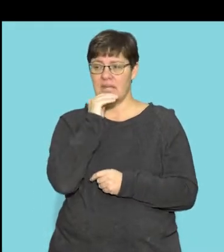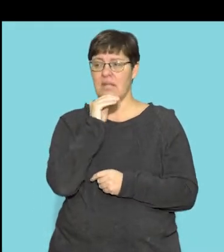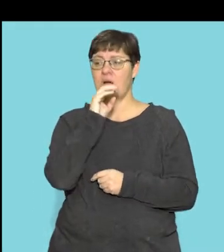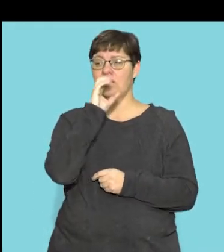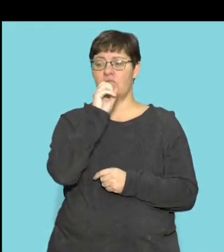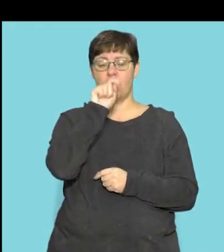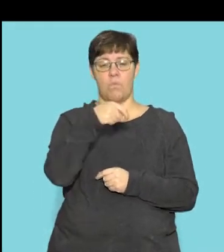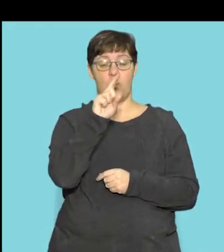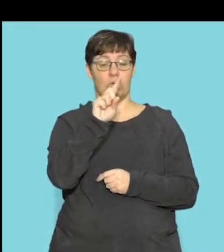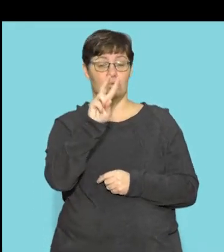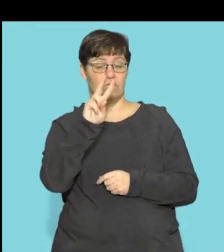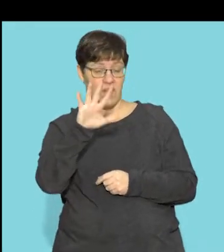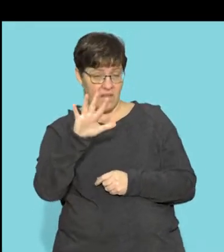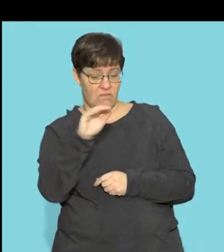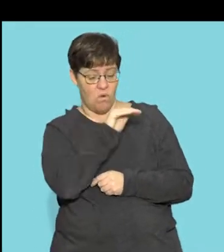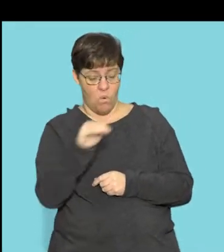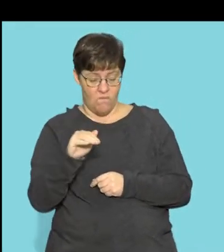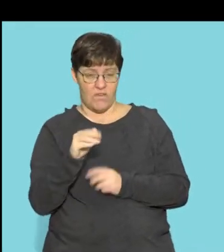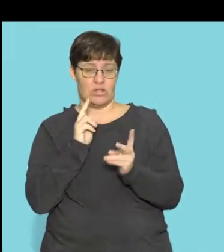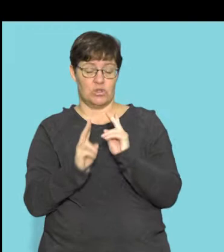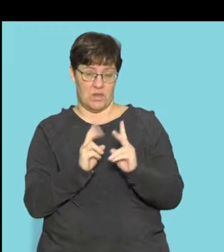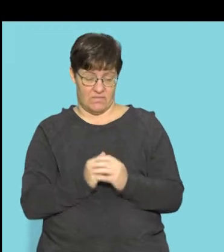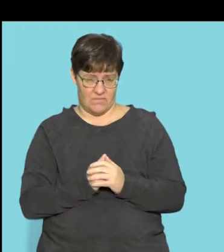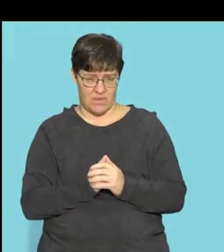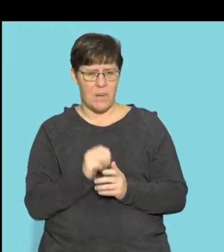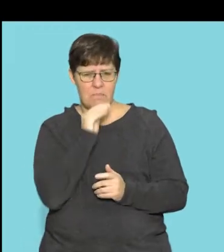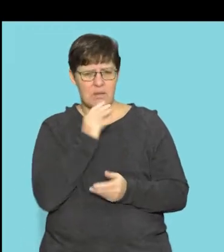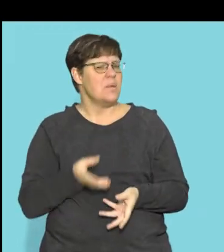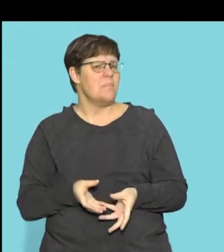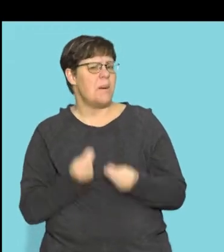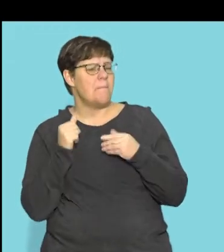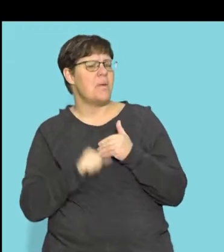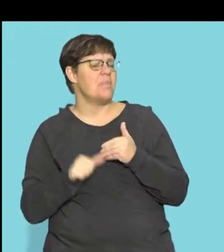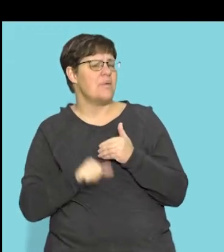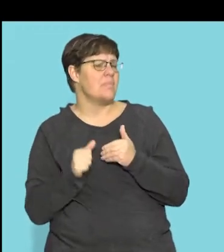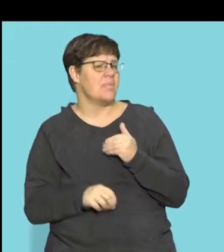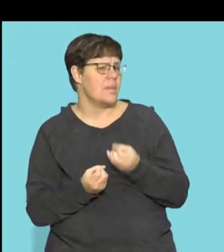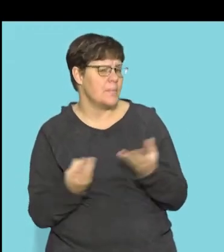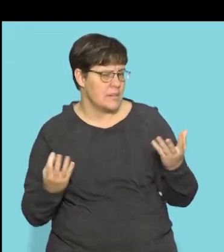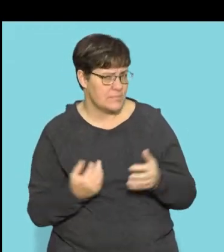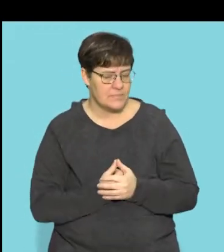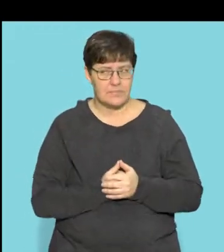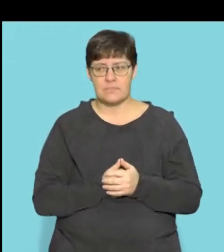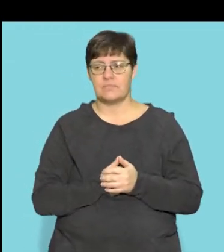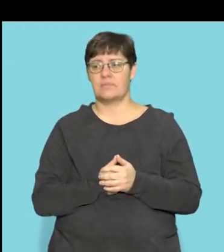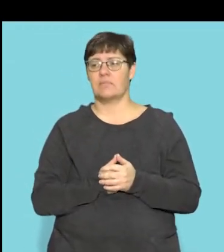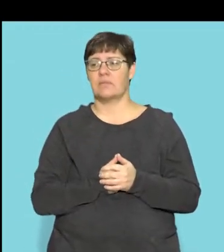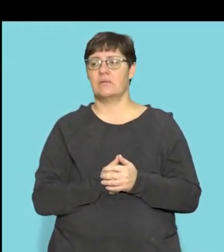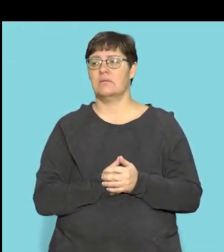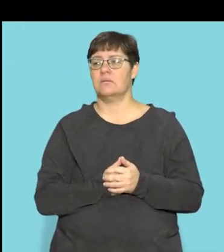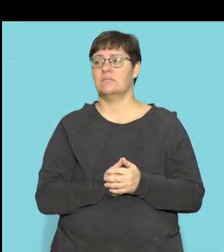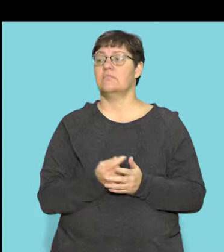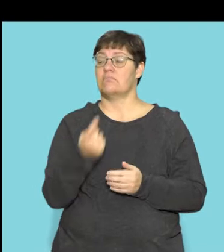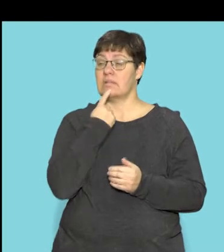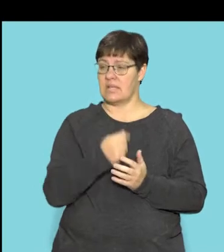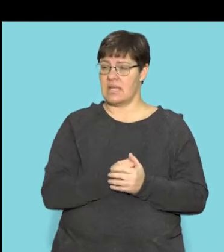because I want to know how much are you actually getting on a month-to-month basis. So to calculate this, we will then say F